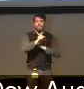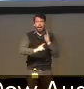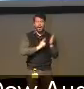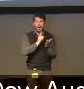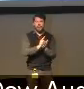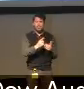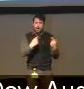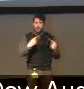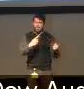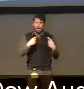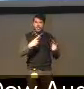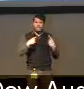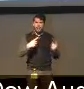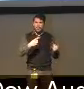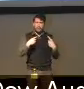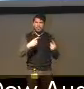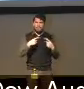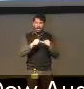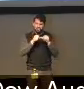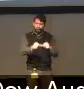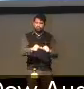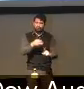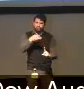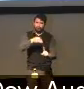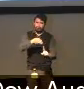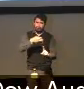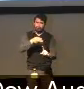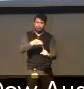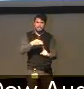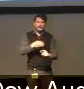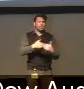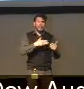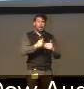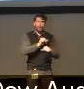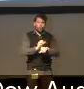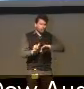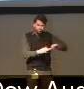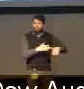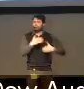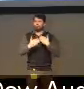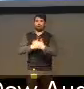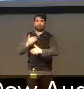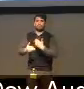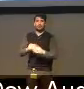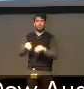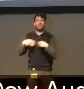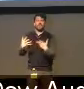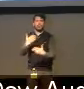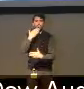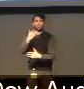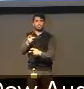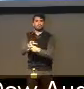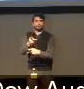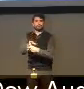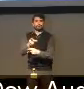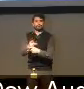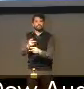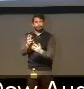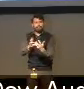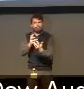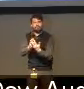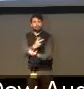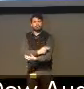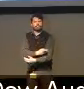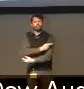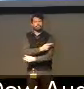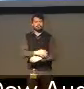the shifts to make sure that we could provide the best care to the patients that came to us. And lastly, I